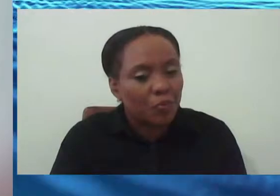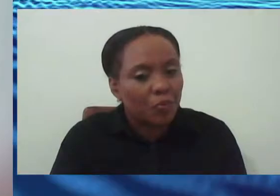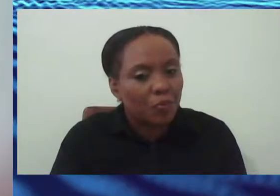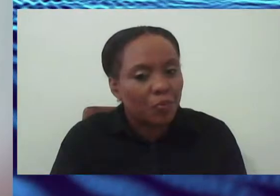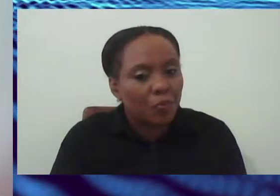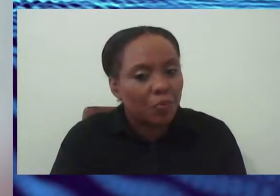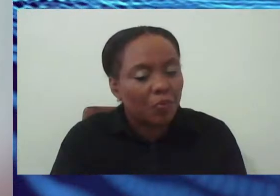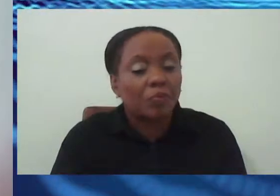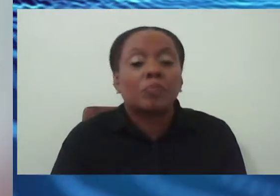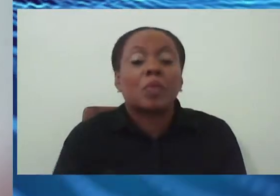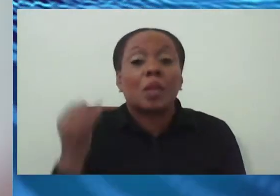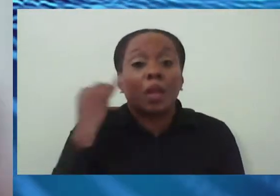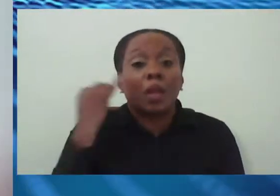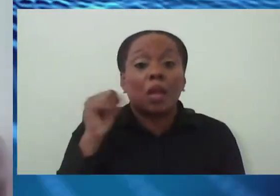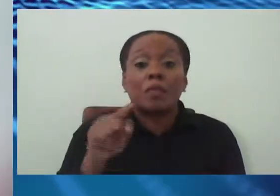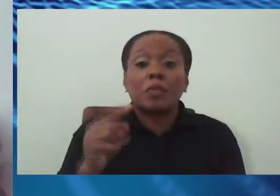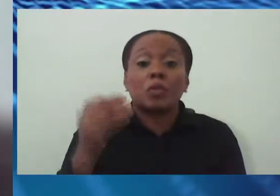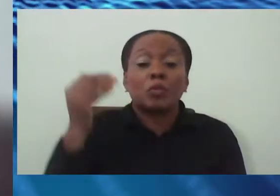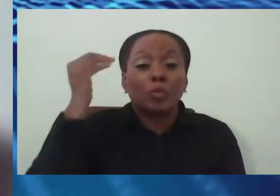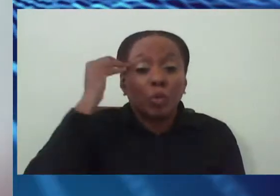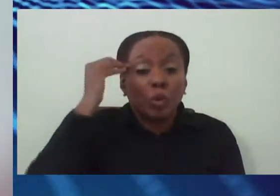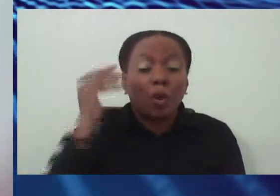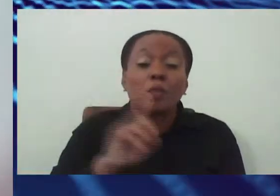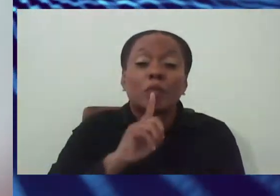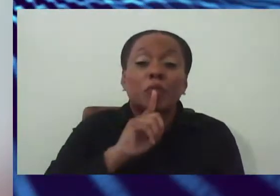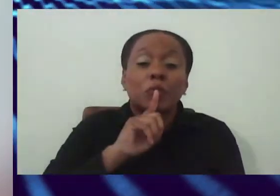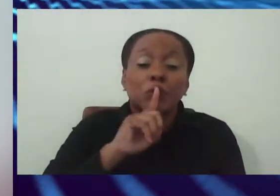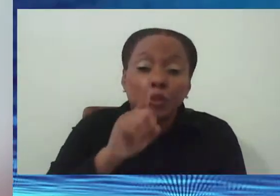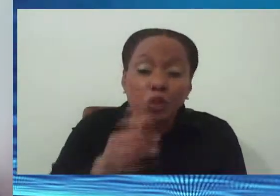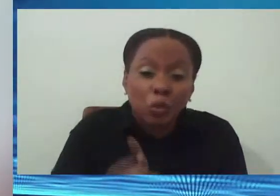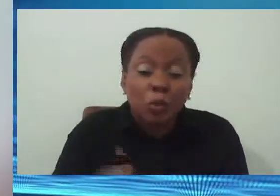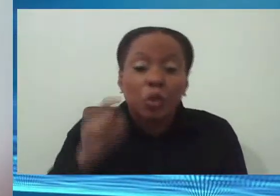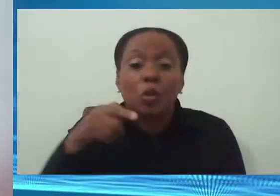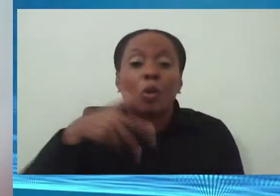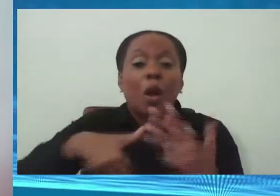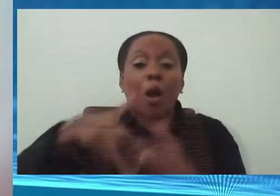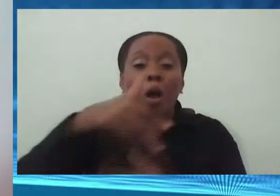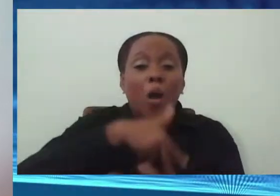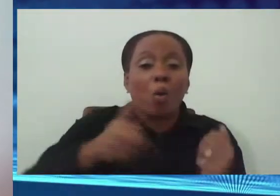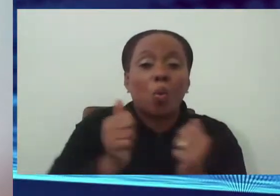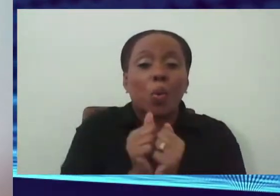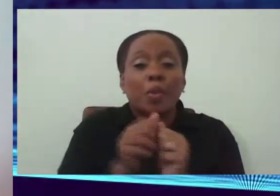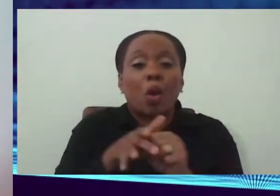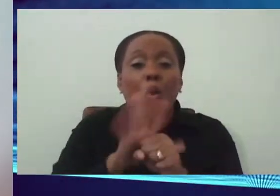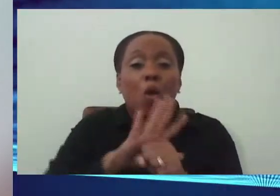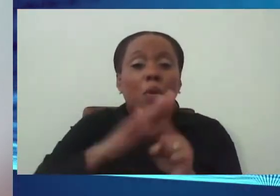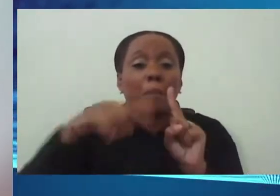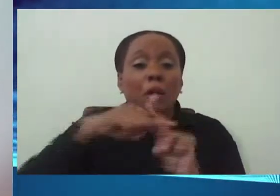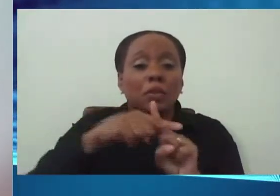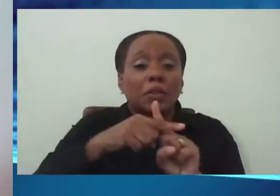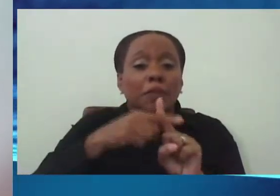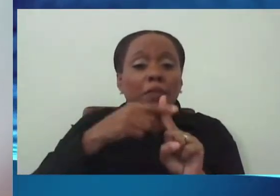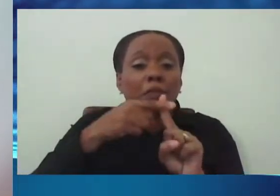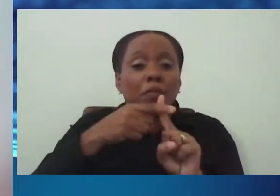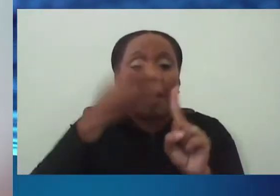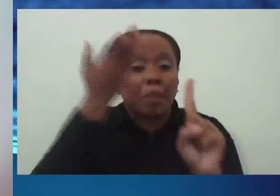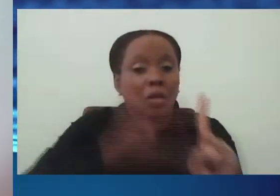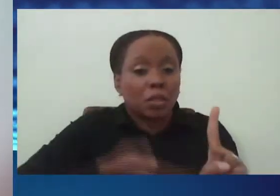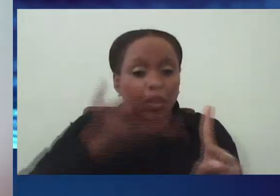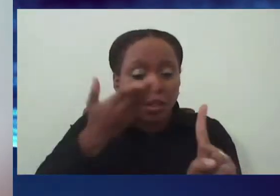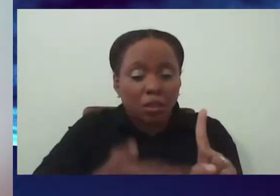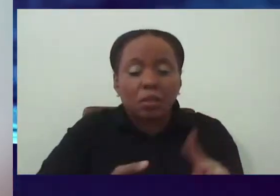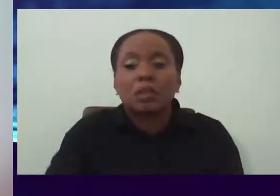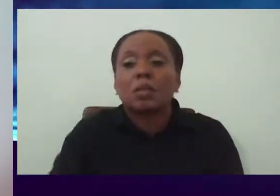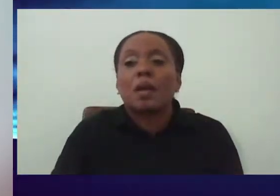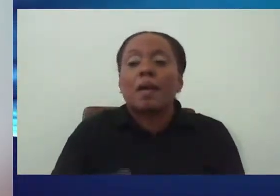known contact. But I want to speak to what we mean by a contact